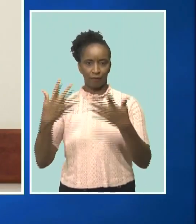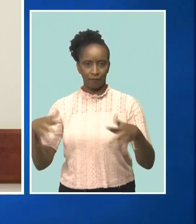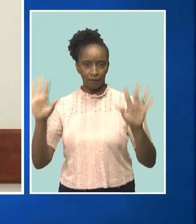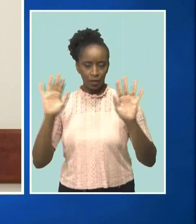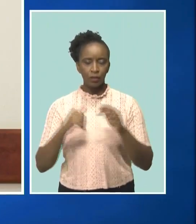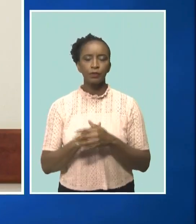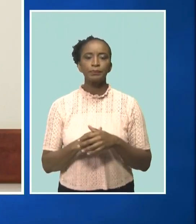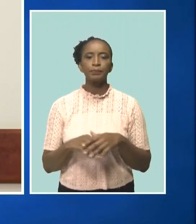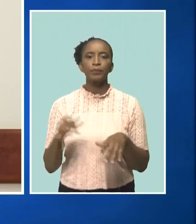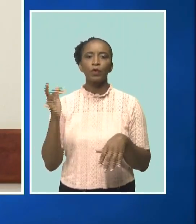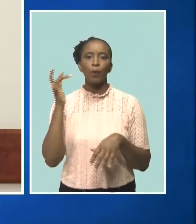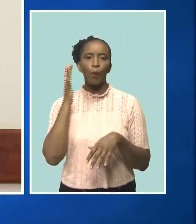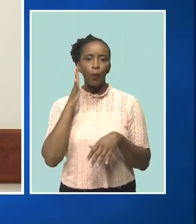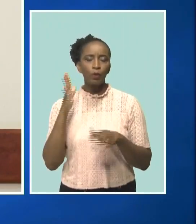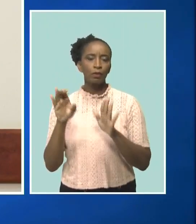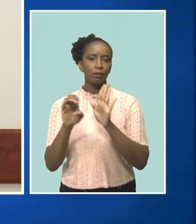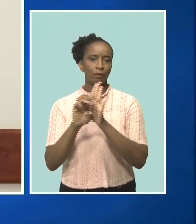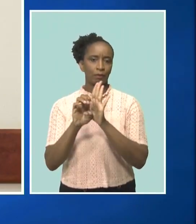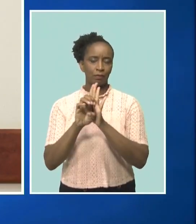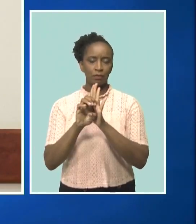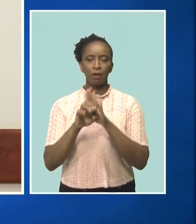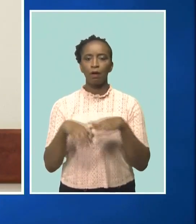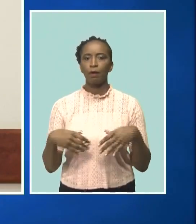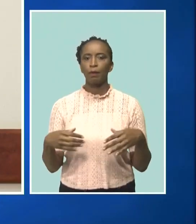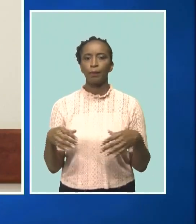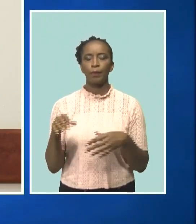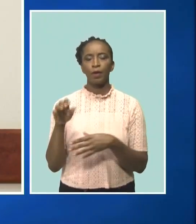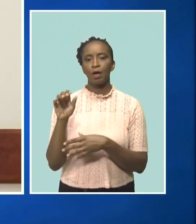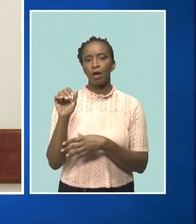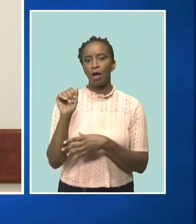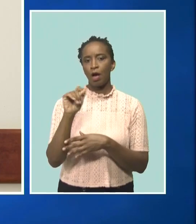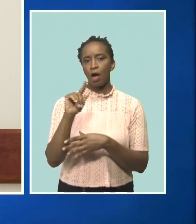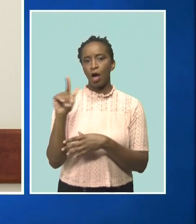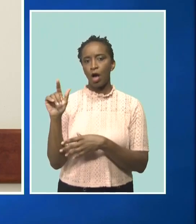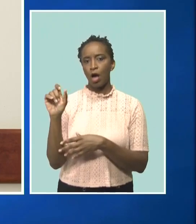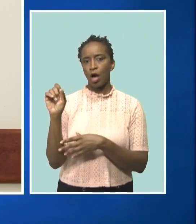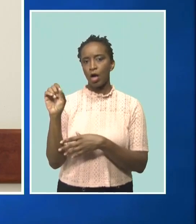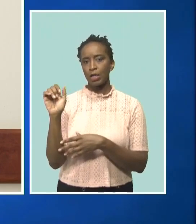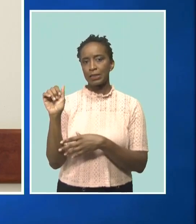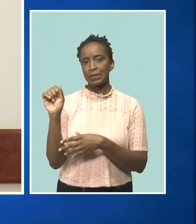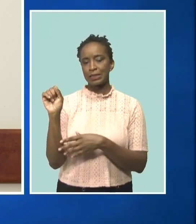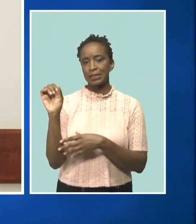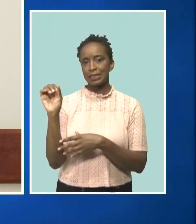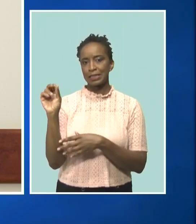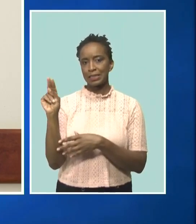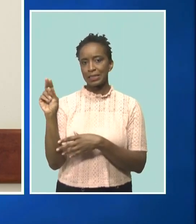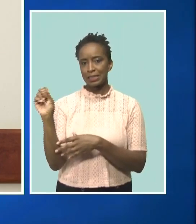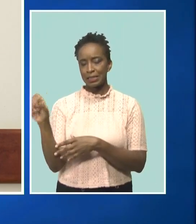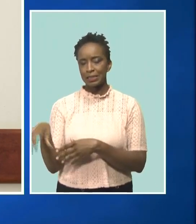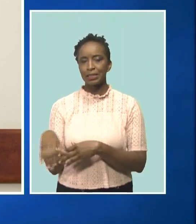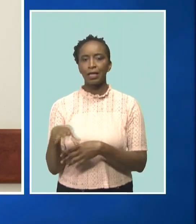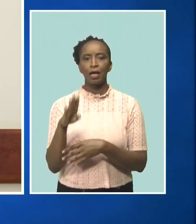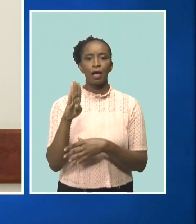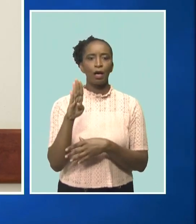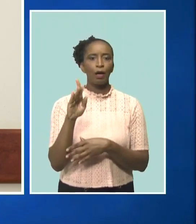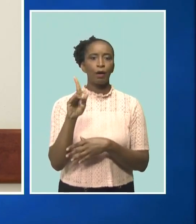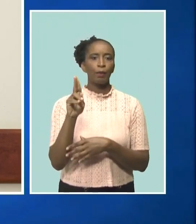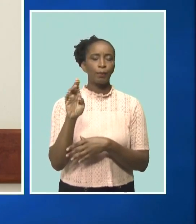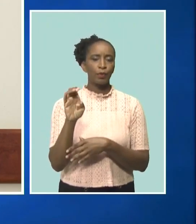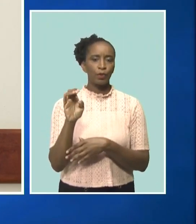such as All Seasons Europa, South Gap, Coconut Court, Sugar Bay, Blue Orchid, Coral